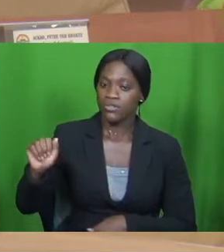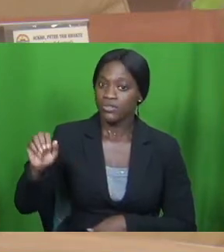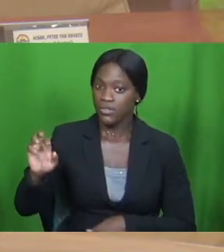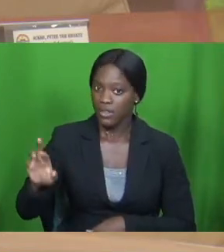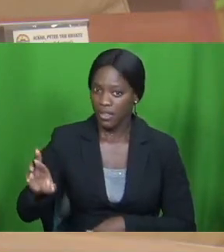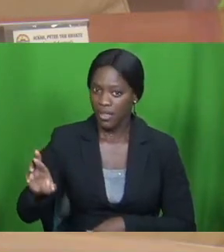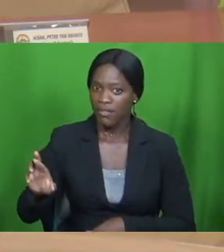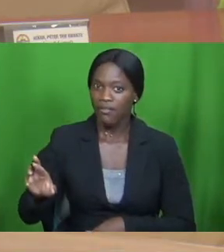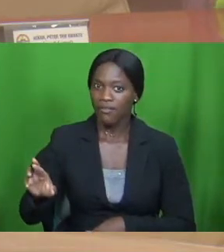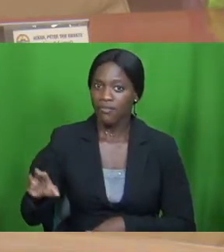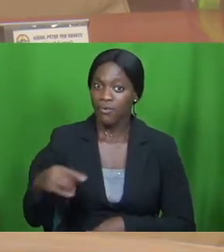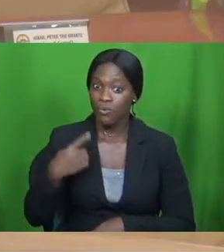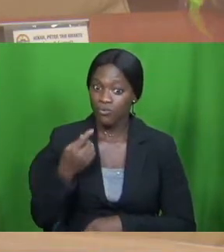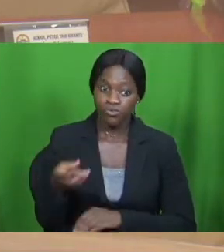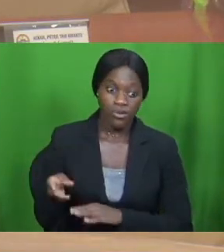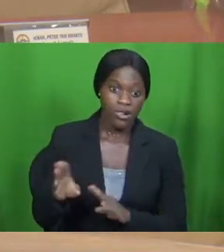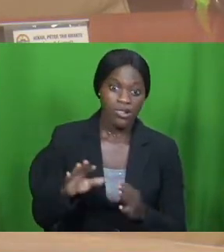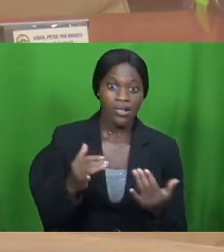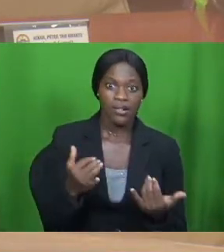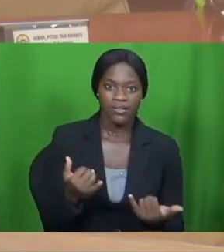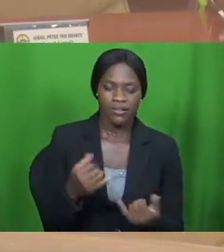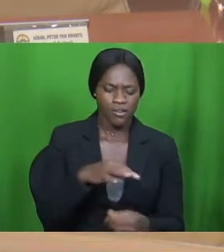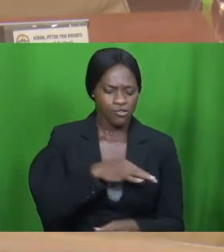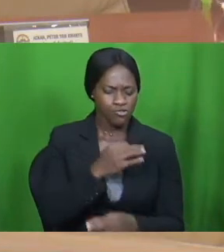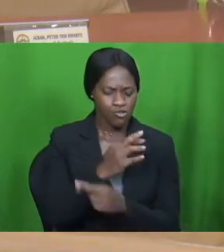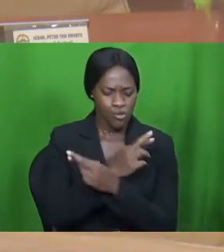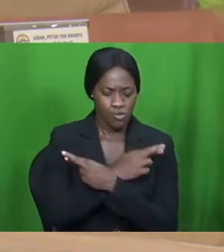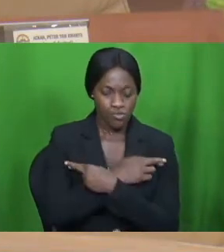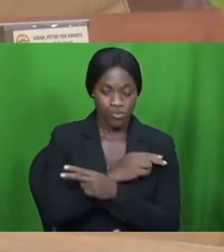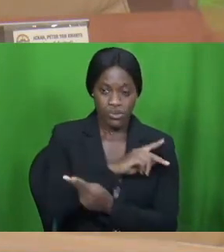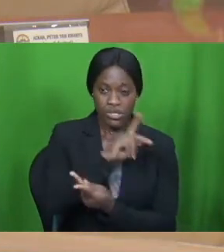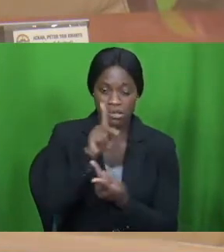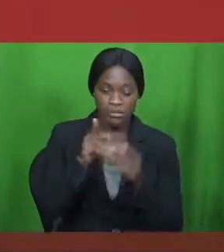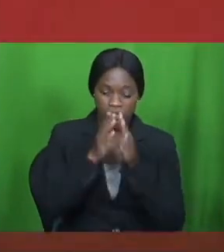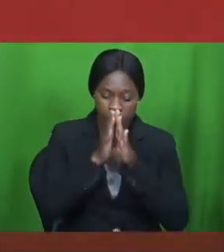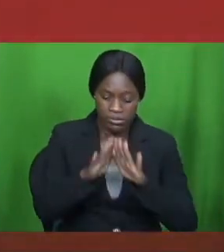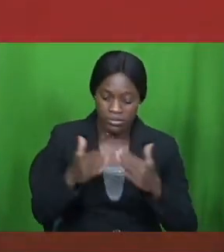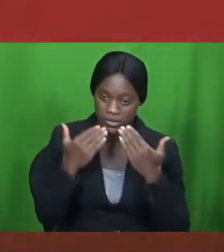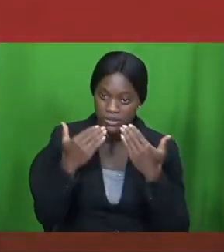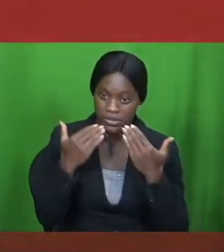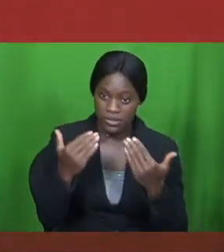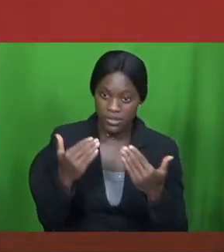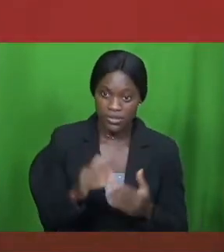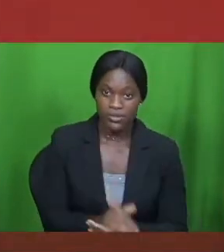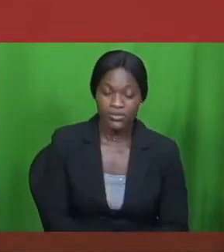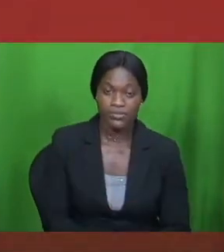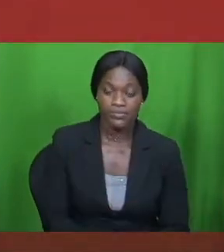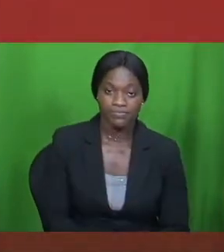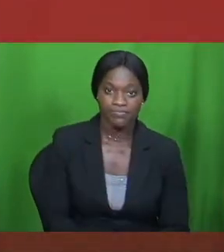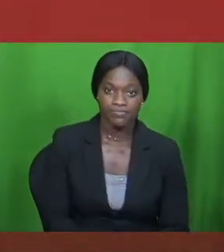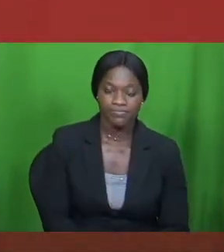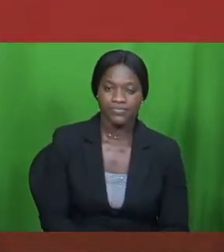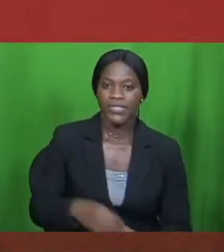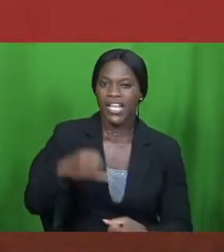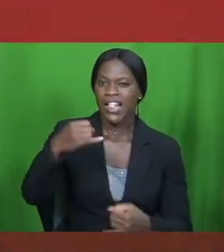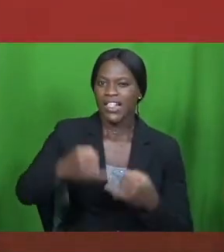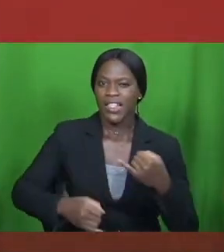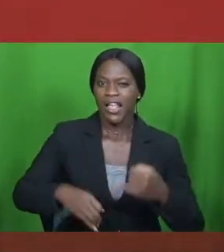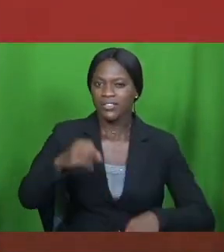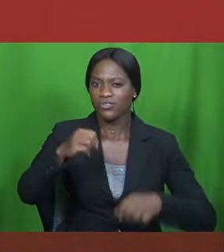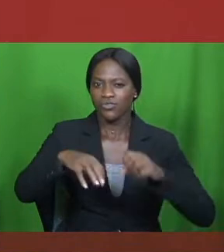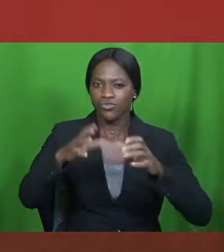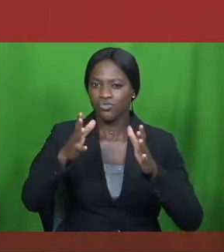that his soul will rest in perfect peace. Thank you. Yes, the last contributor. Yes, please.